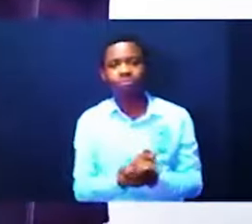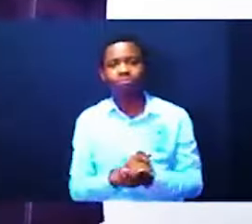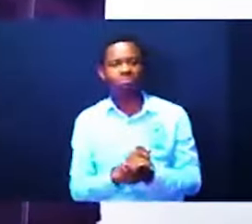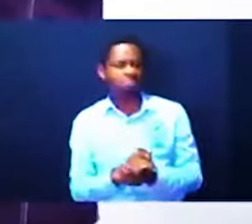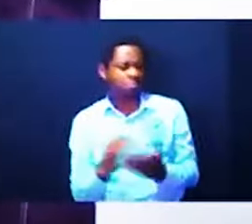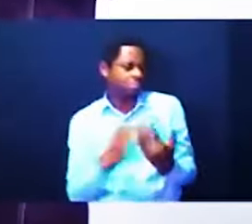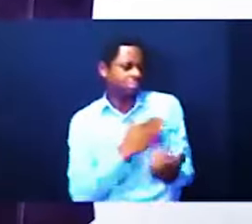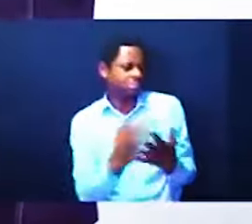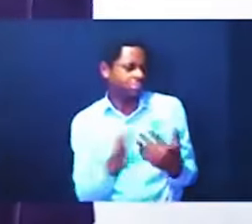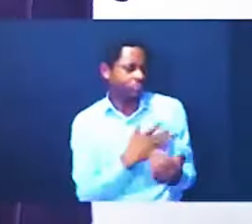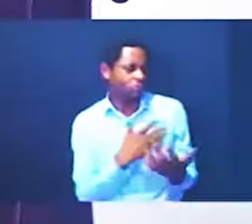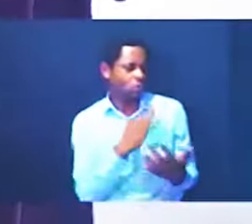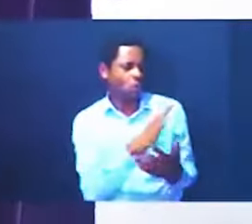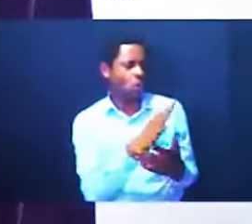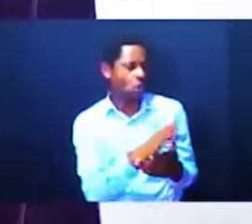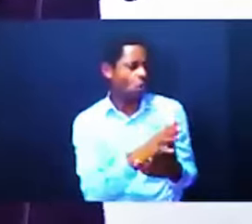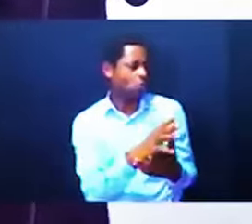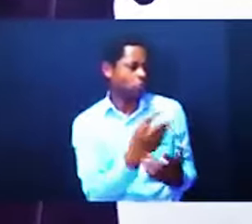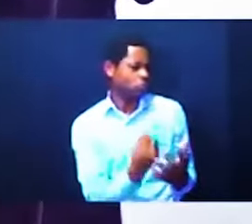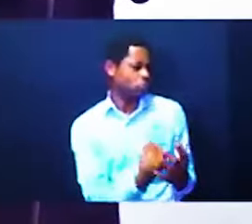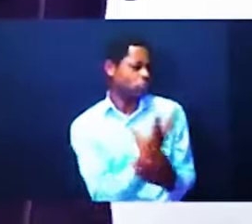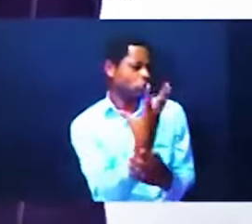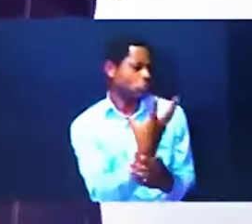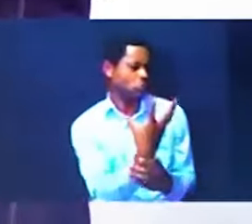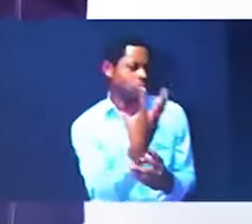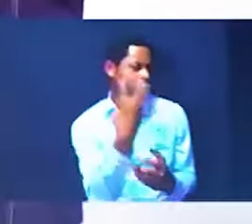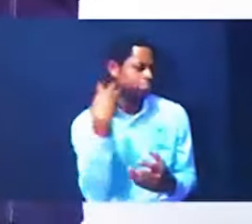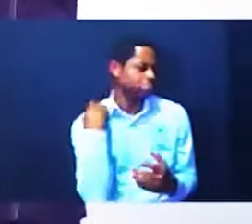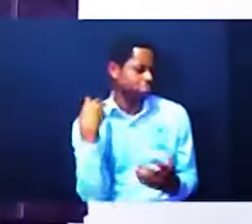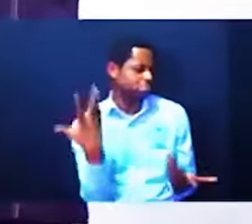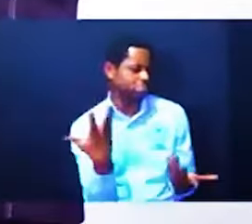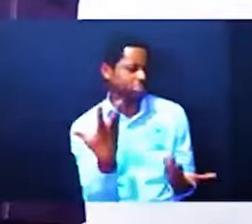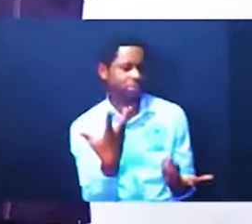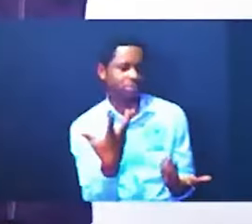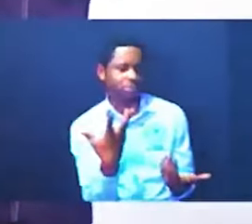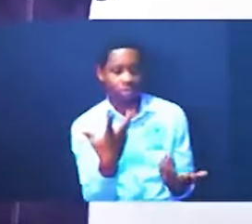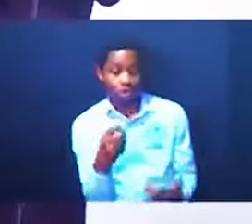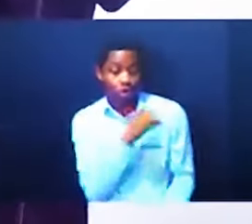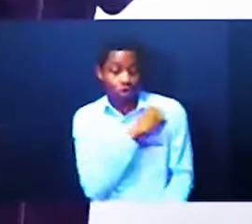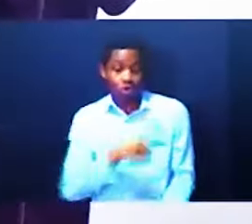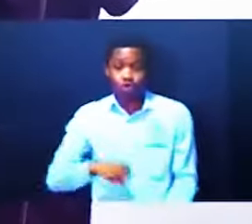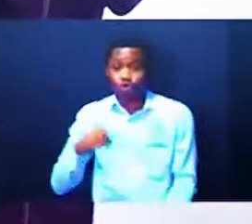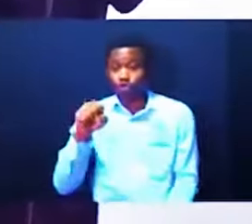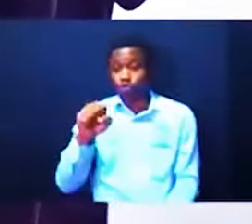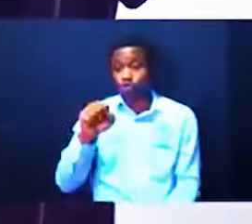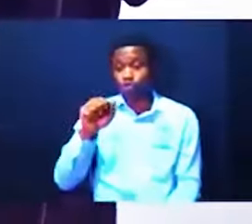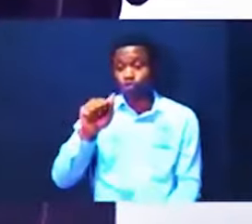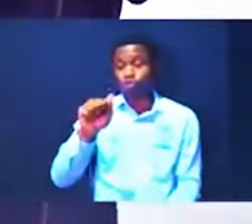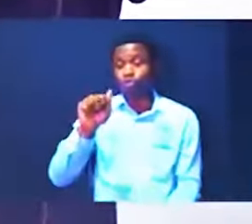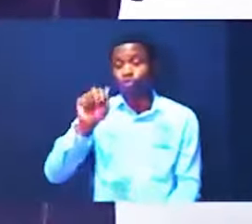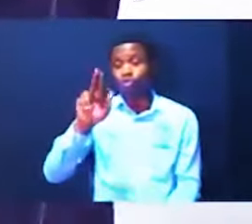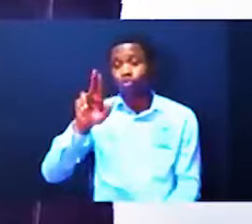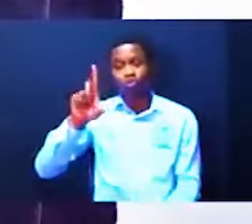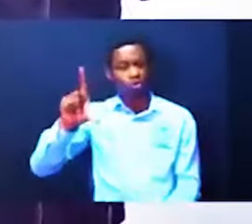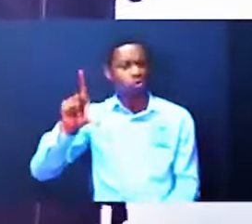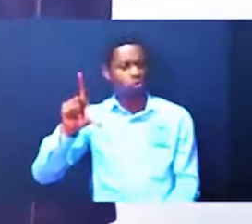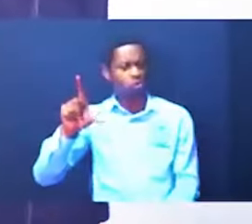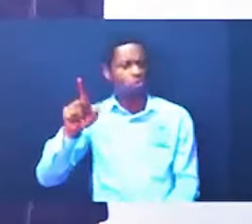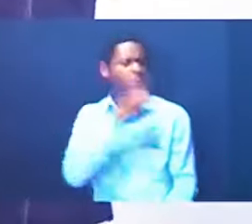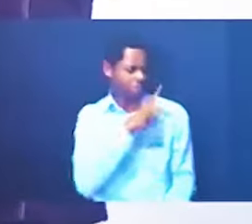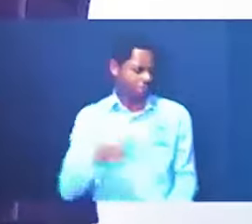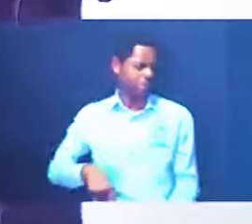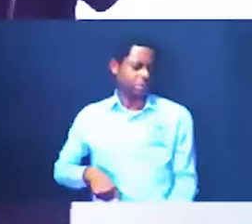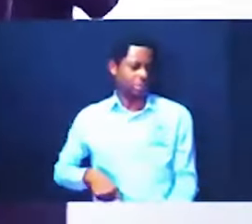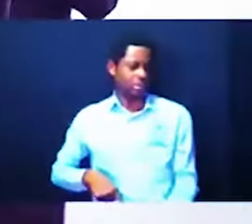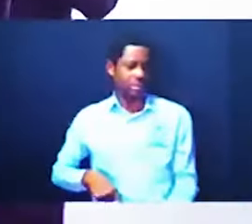they have. And found any abodia would do our walk. Saul was a king. Saul, no, your hino. Herodia was a queen.